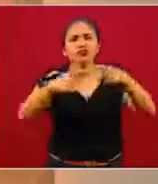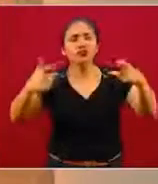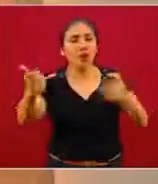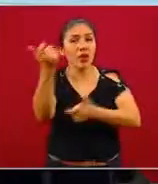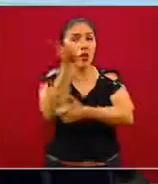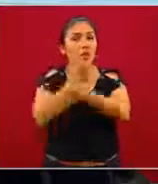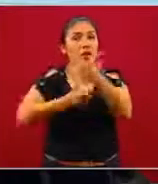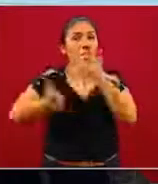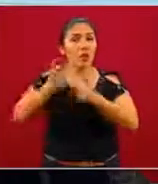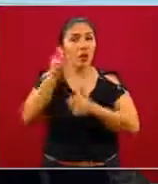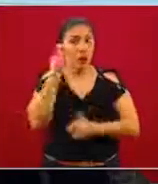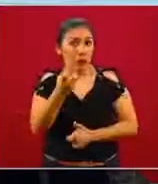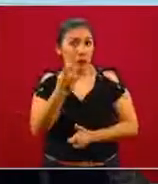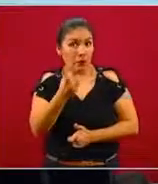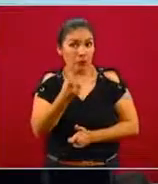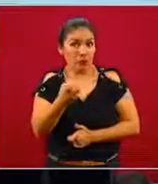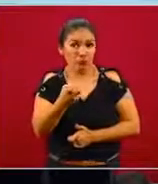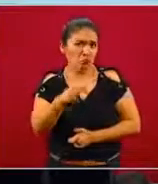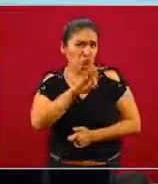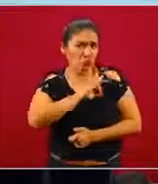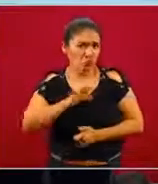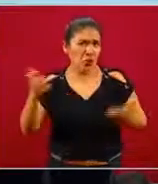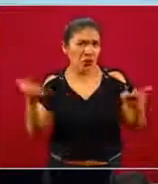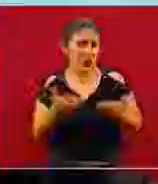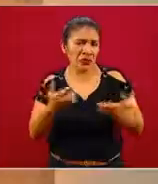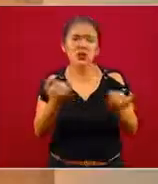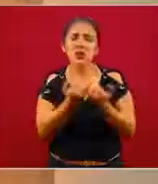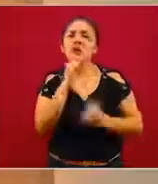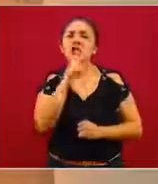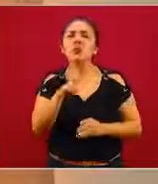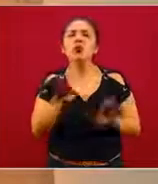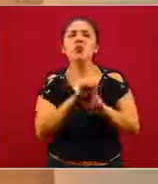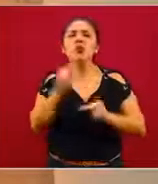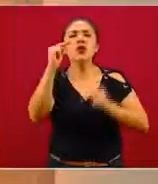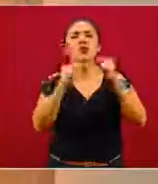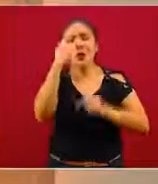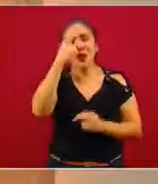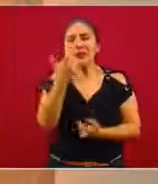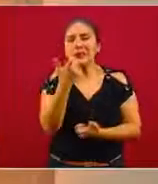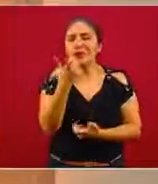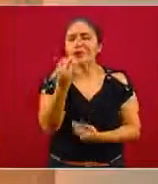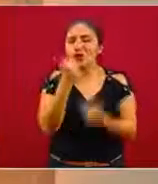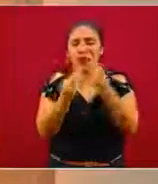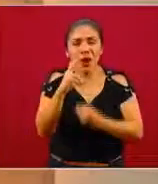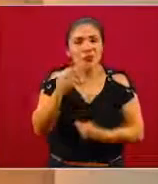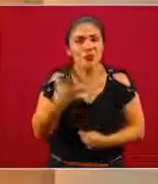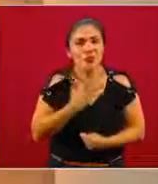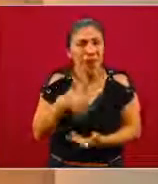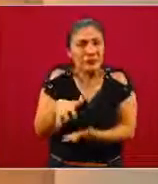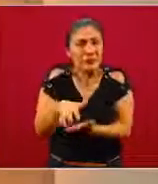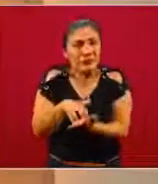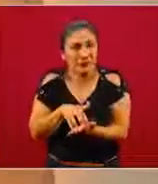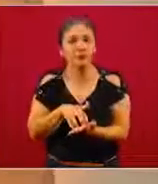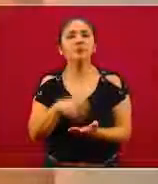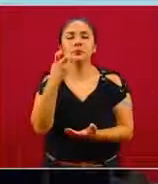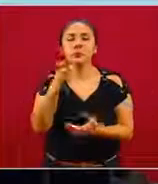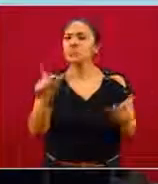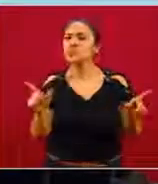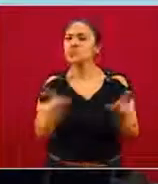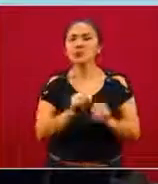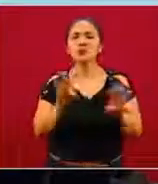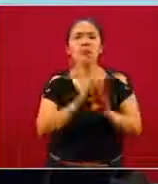would forecast a decrease in child poverty as well as child malnutrition.